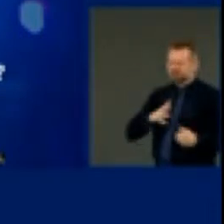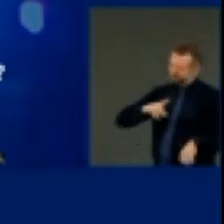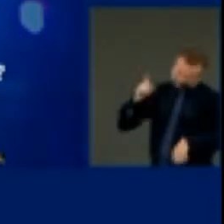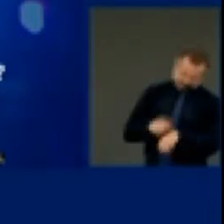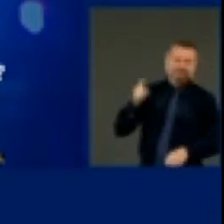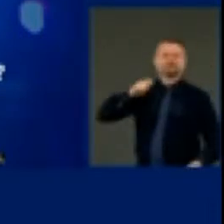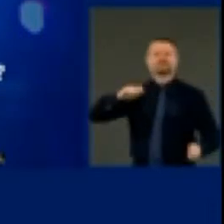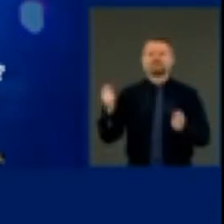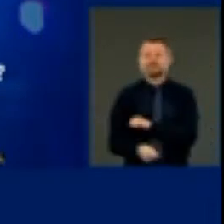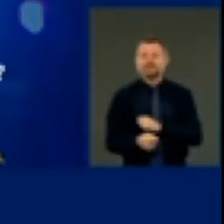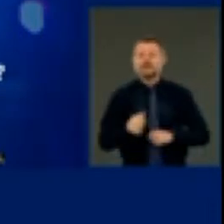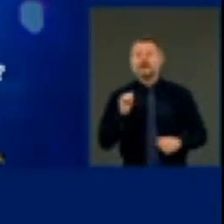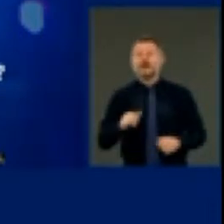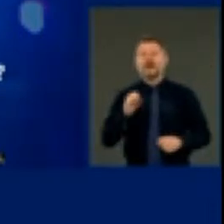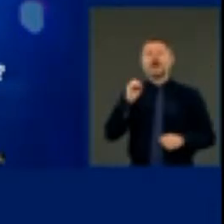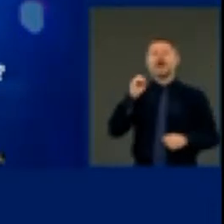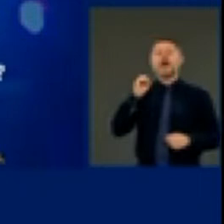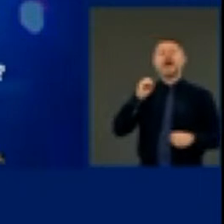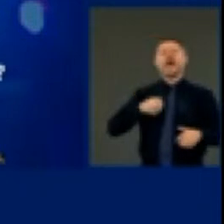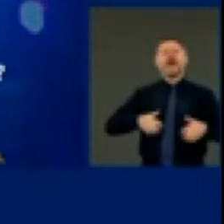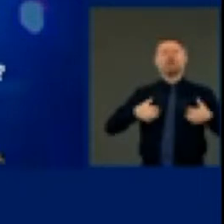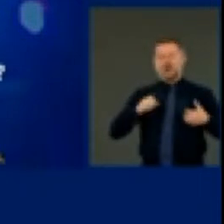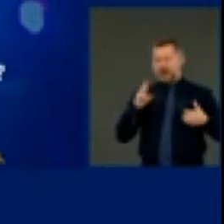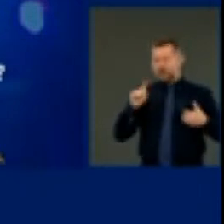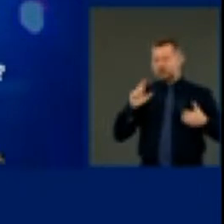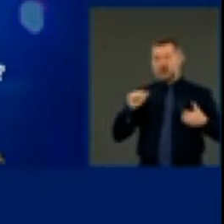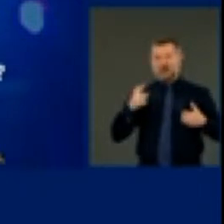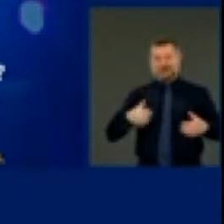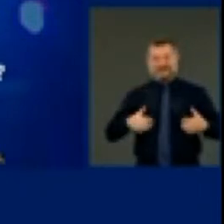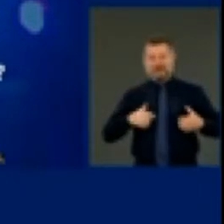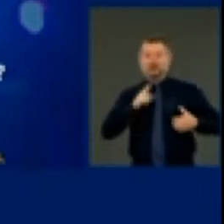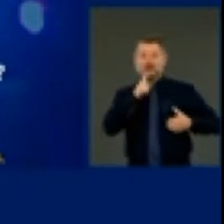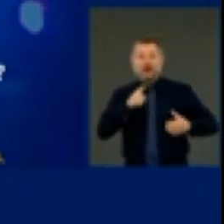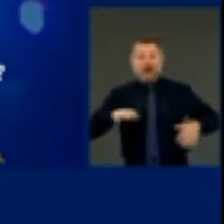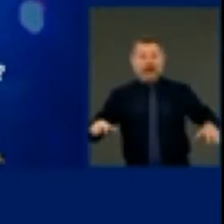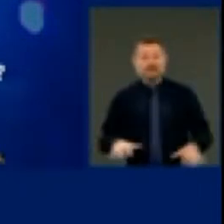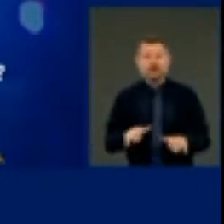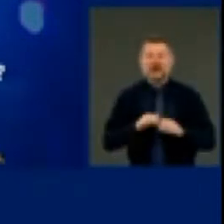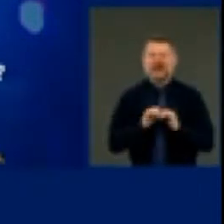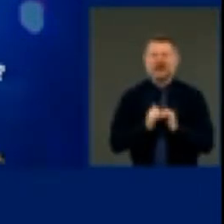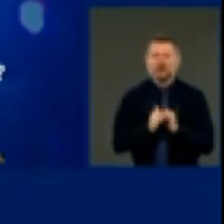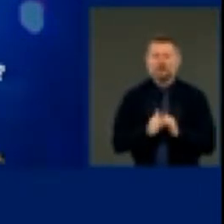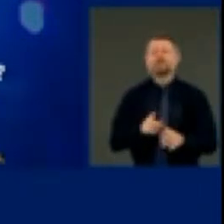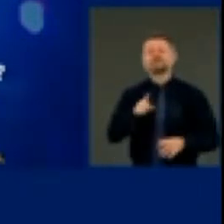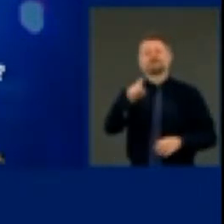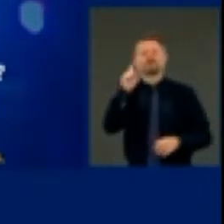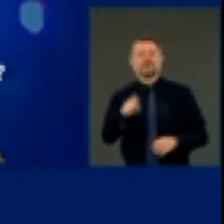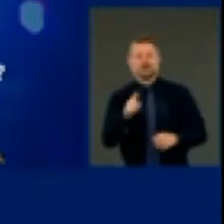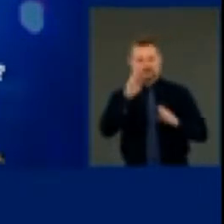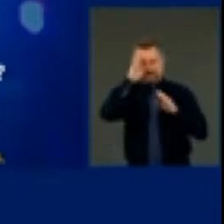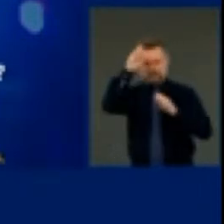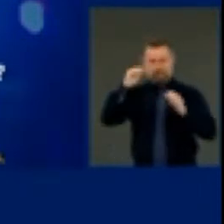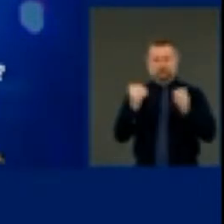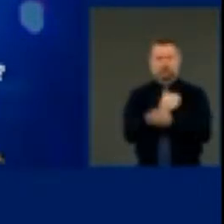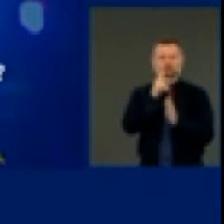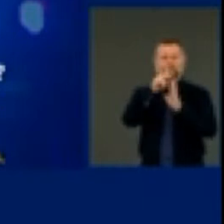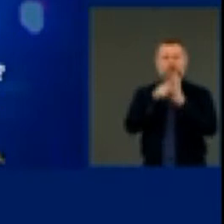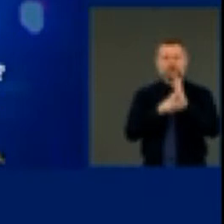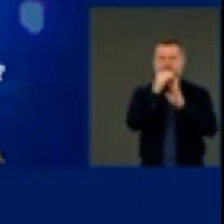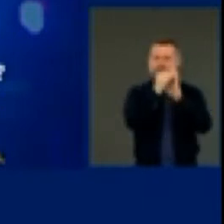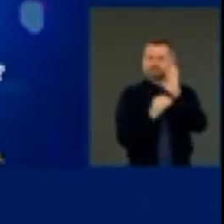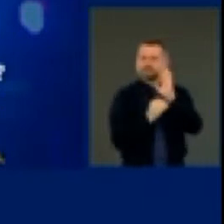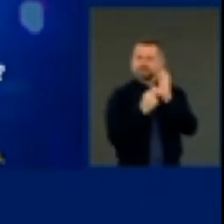into action in society? By actually coming up with a new policy and making it a reality. But